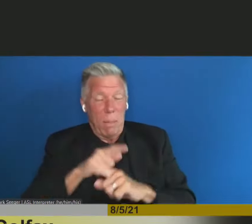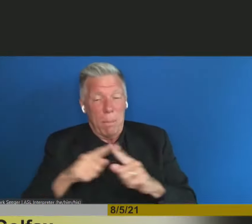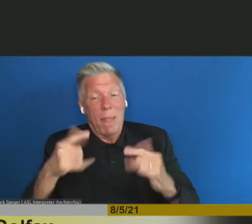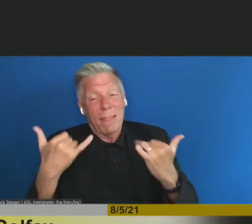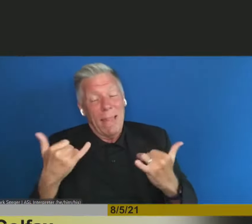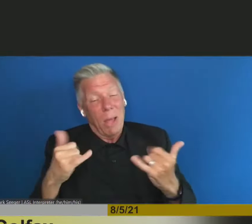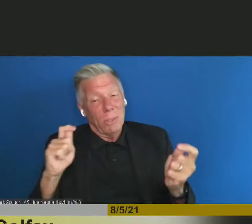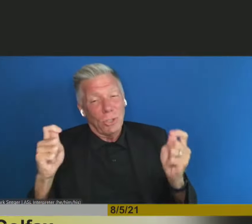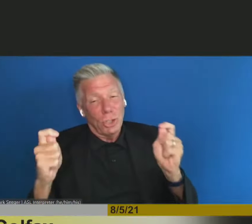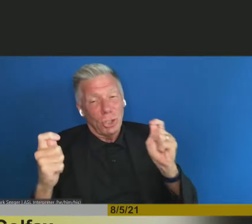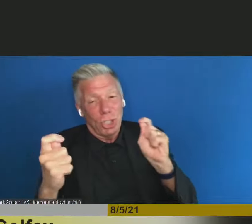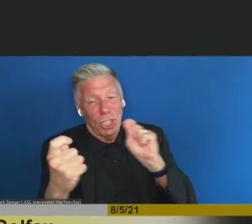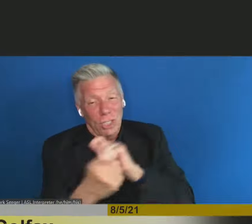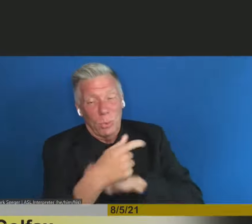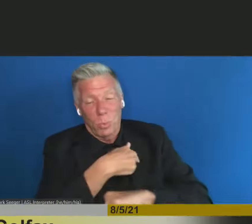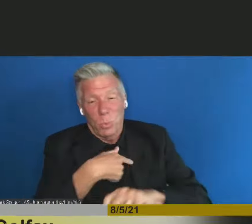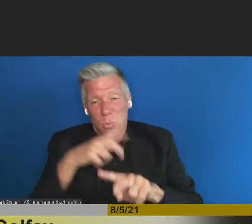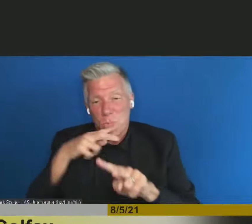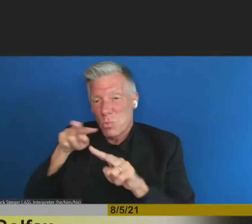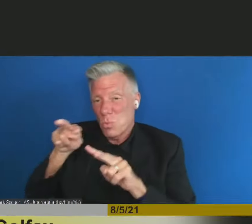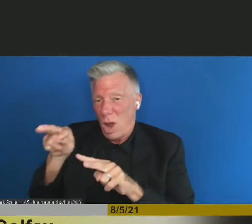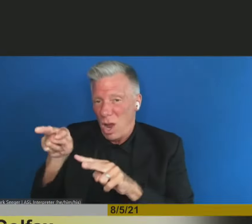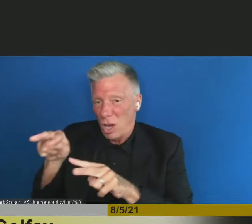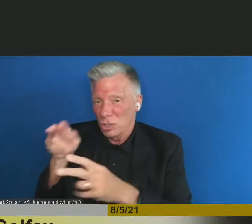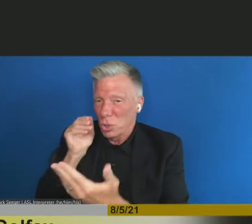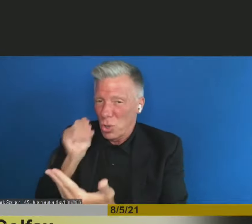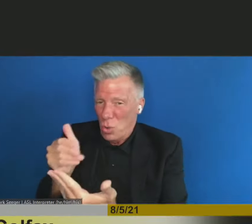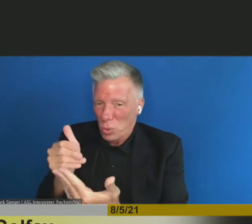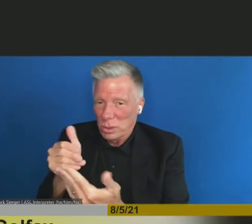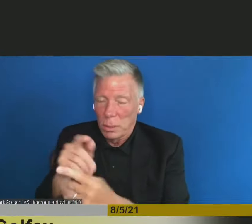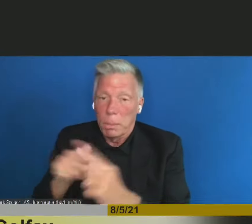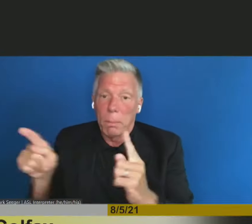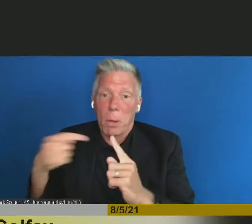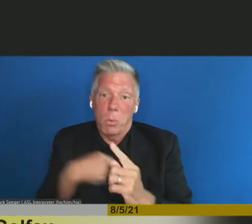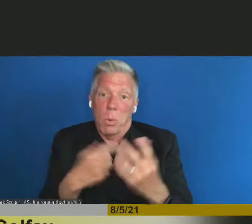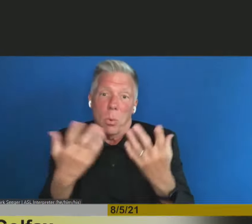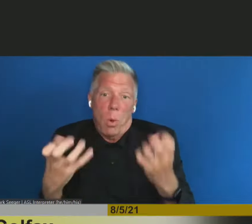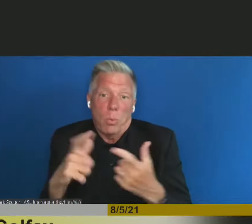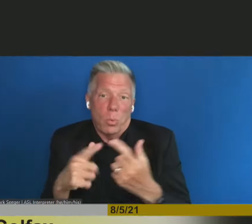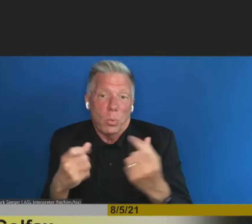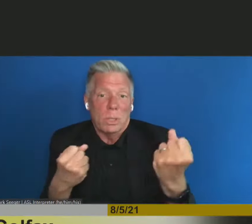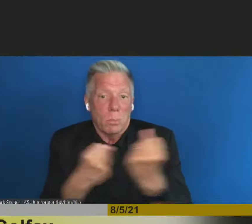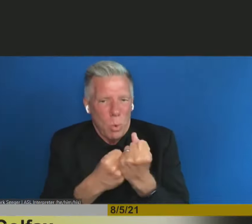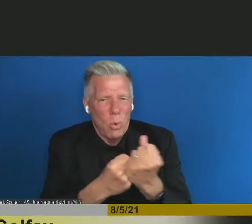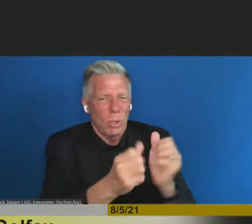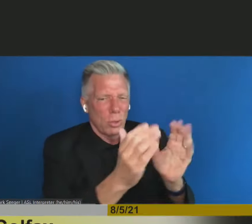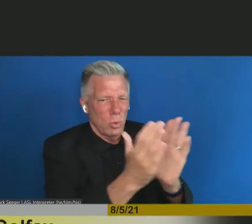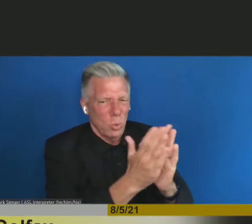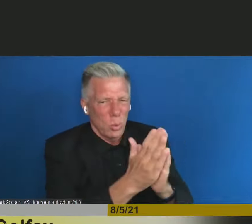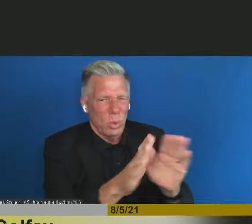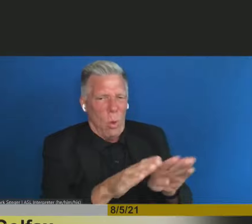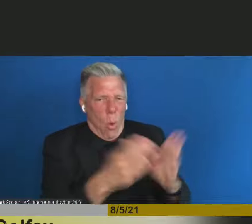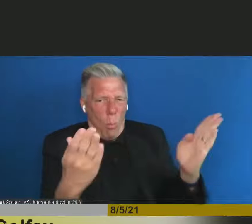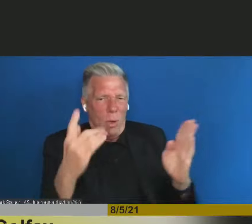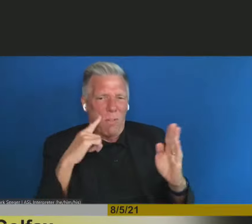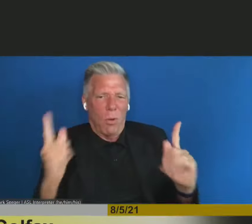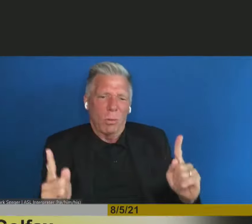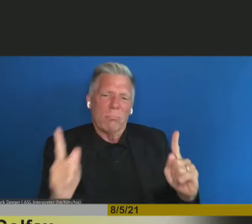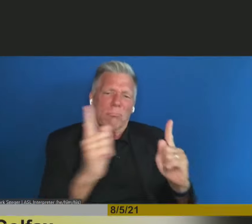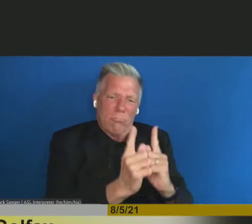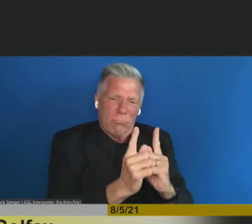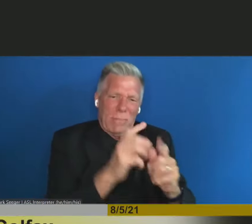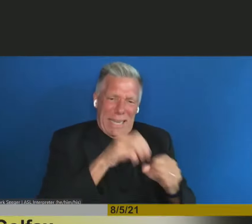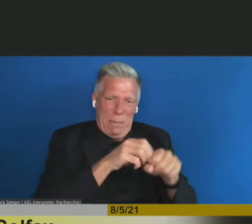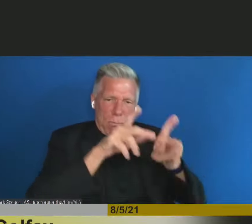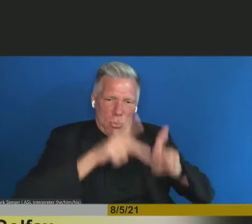and we're watching it very carefully. But again, we want to support schools reopening for in-person learning as safely as